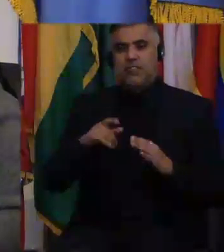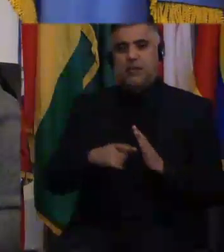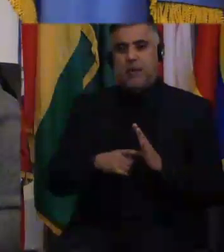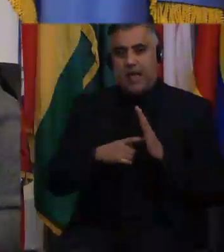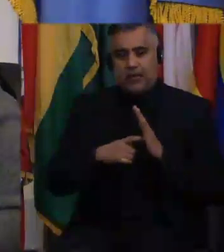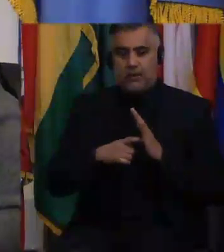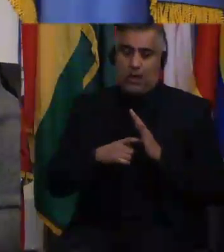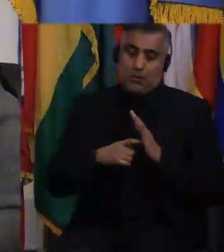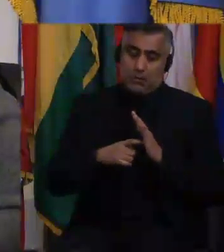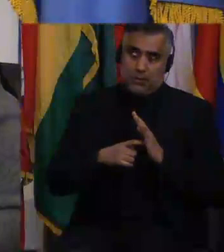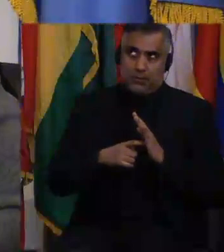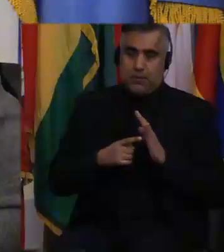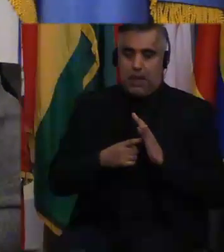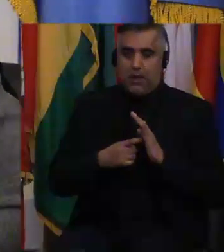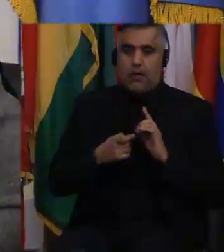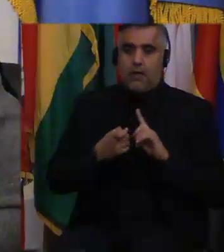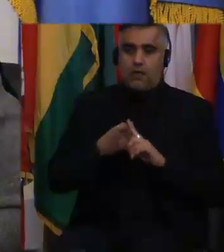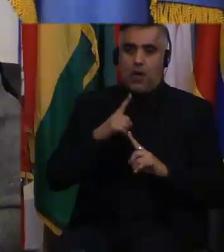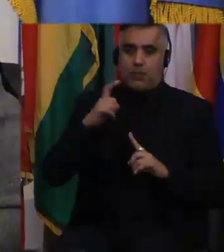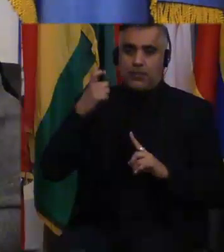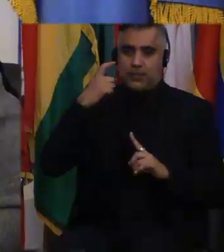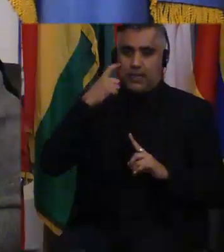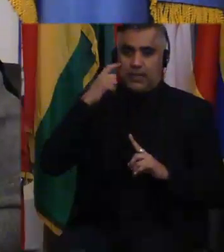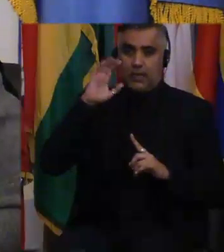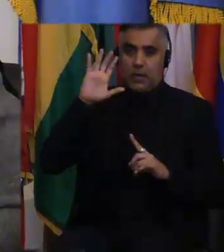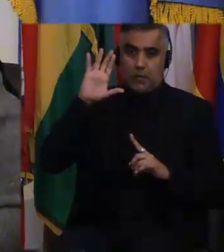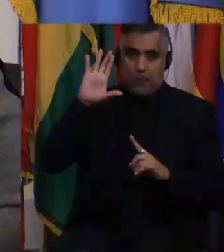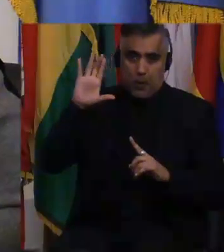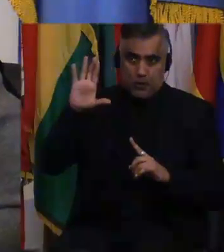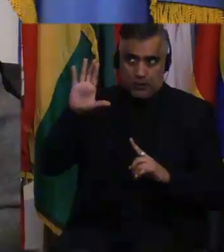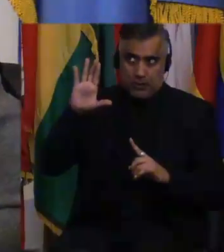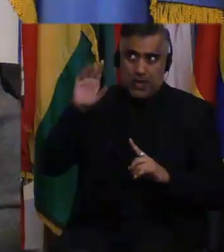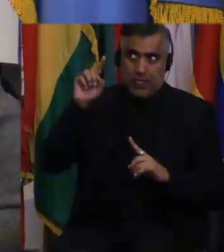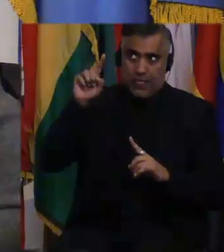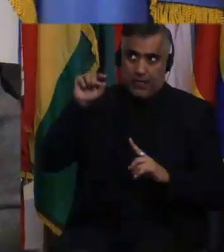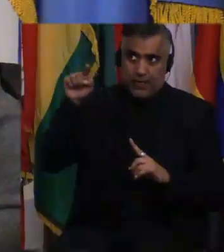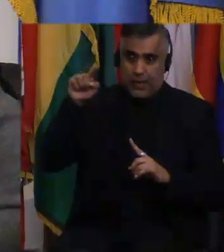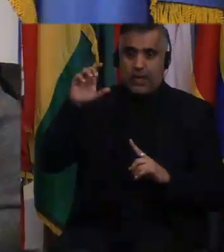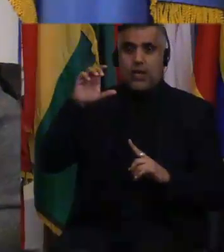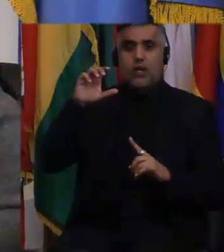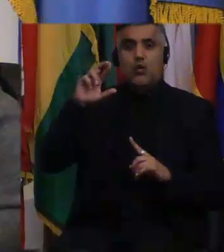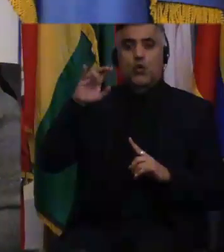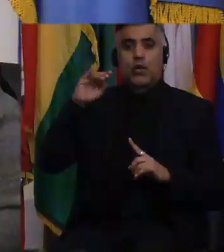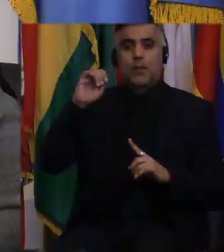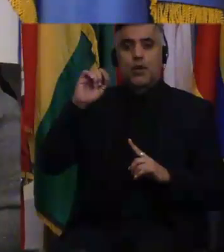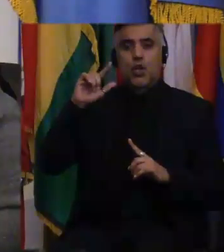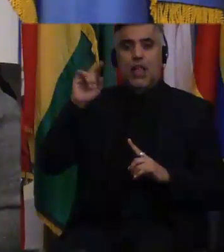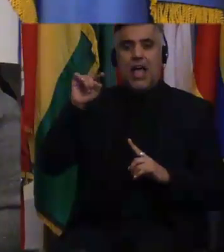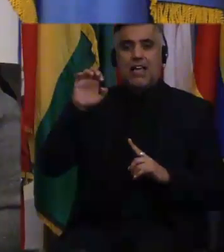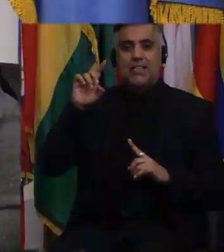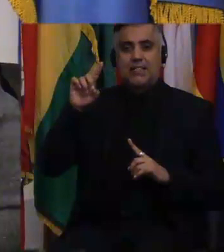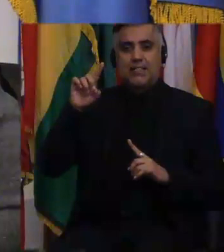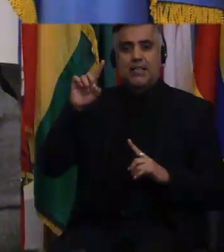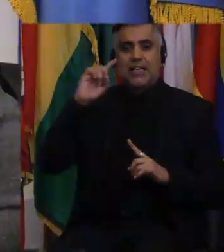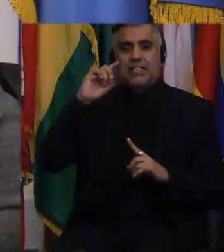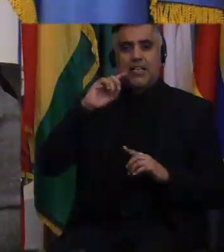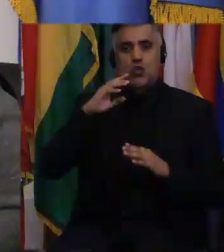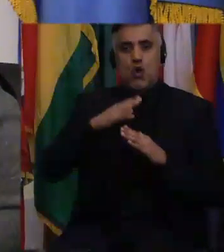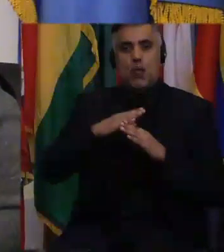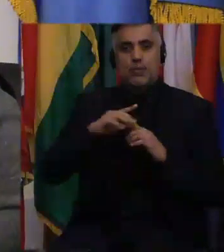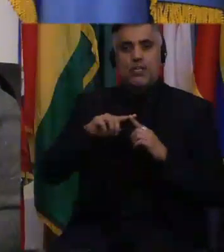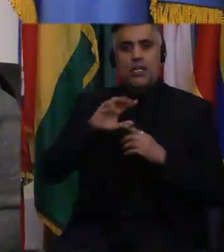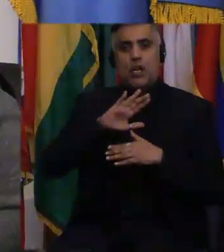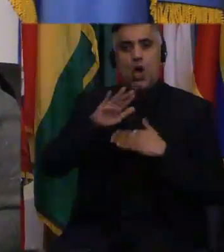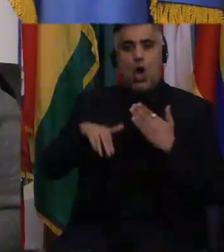demand, I would say, from the state parties is that they criminalize sexual harassment in